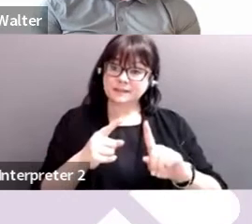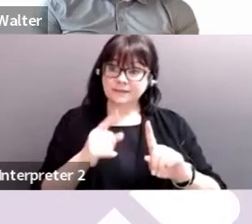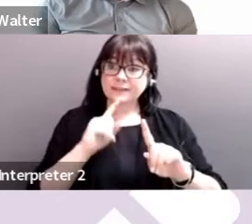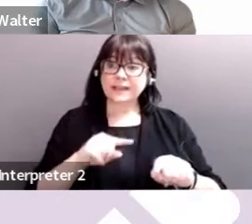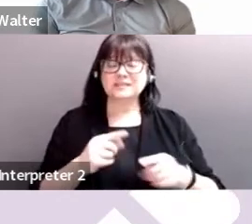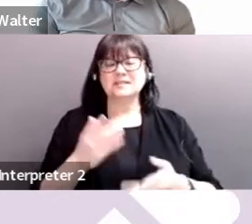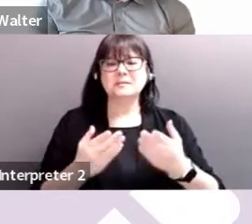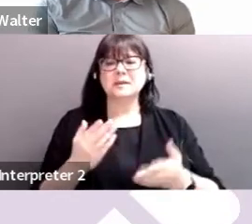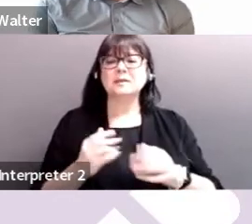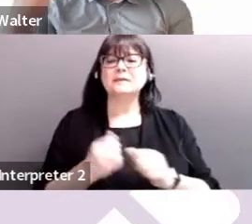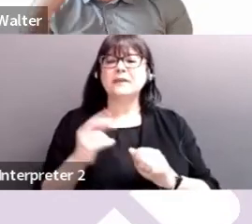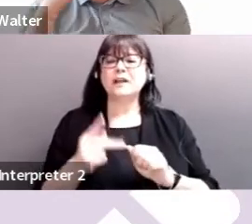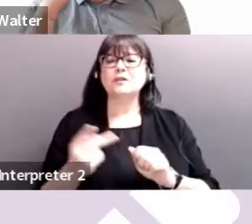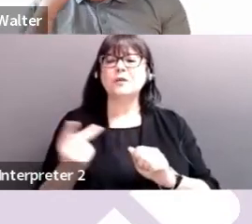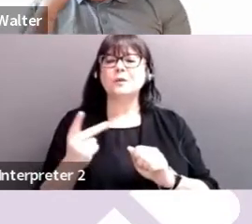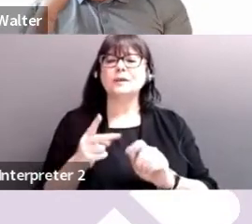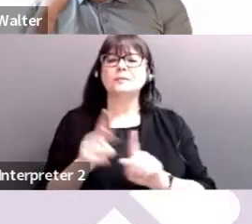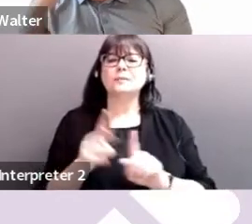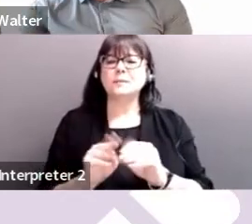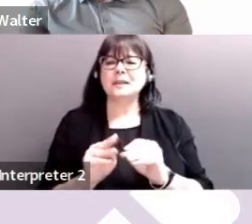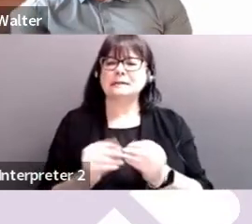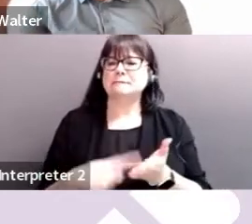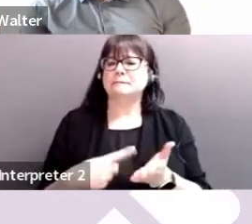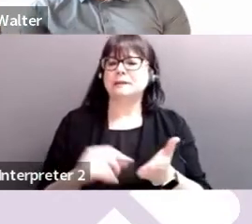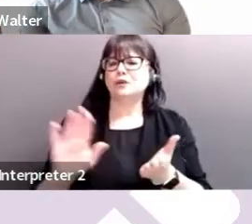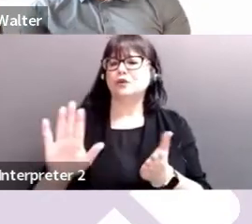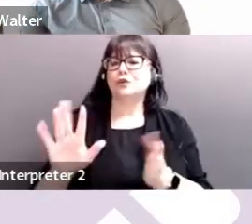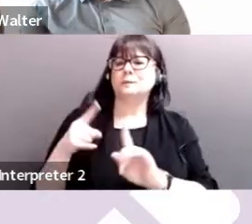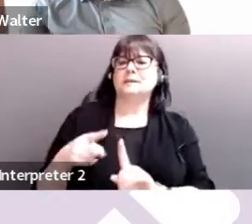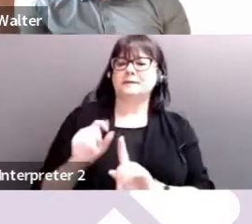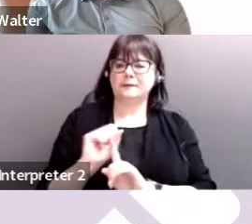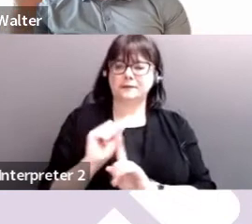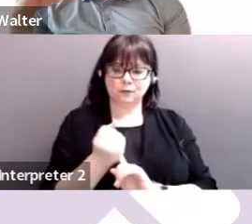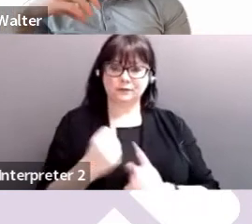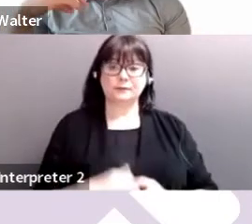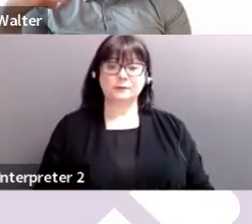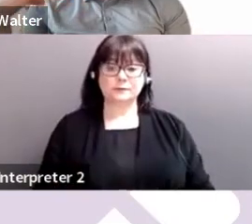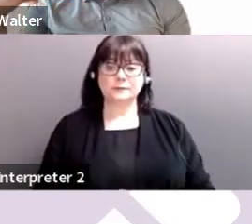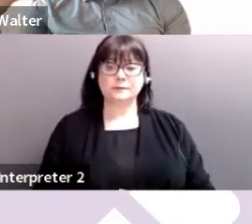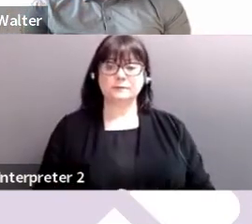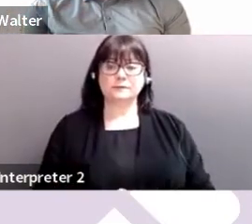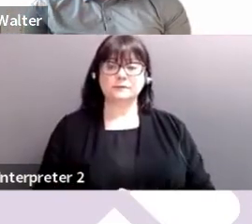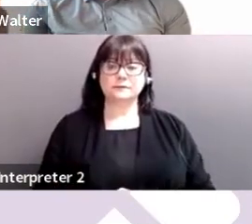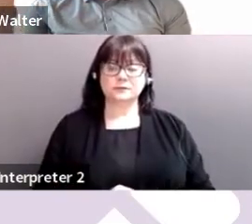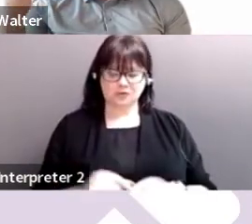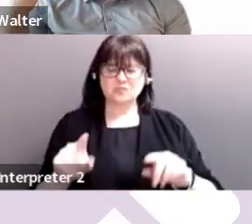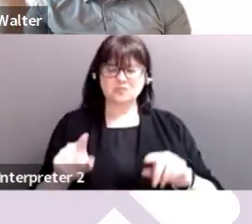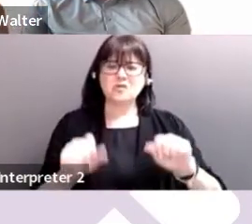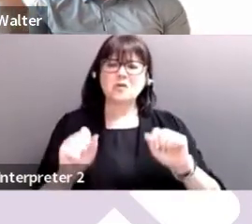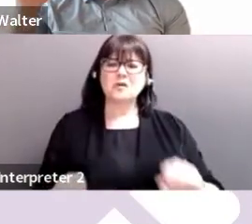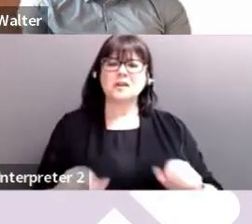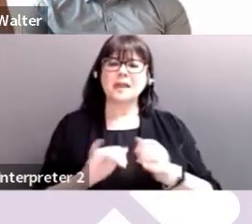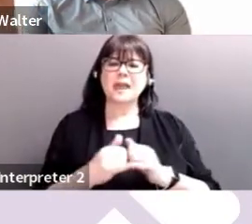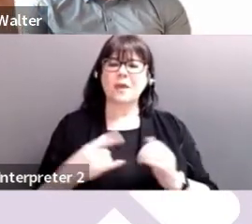chat. Maybe we can book a meeting. But there are definitely ways to like structure an application